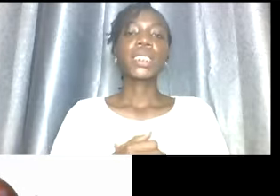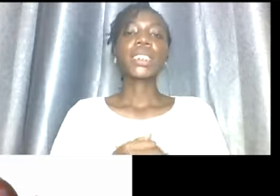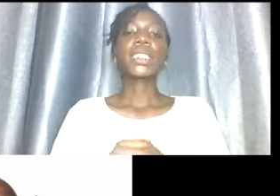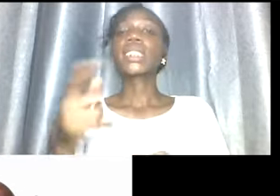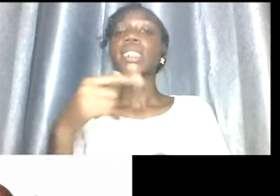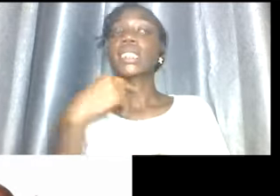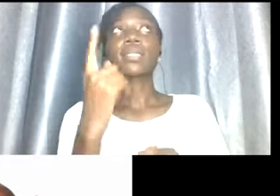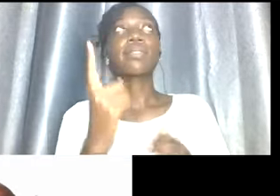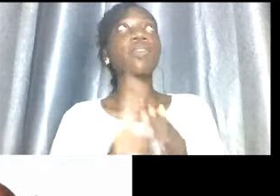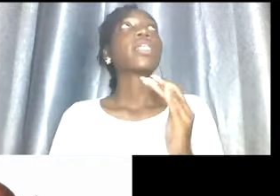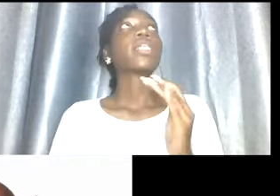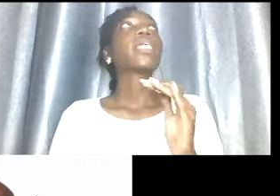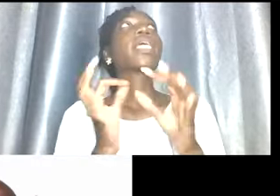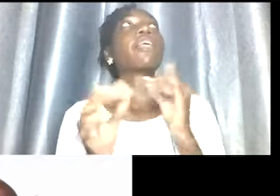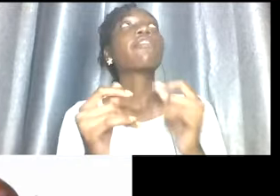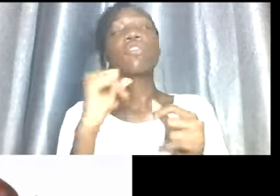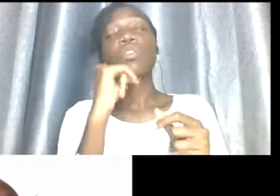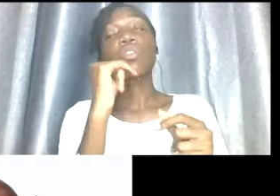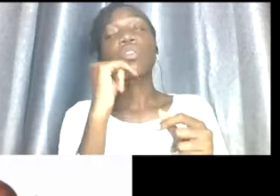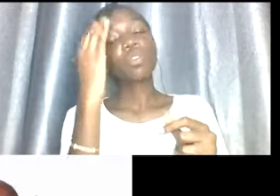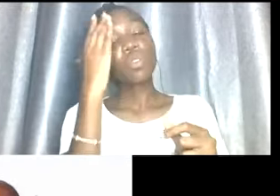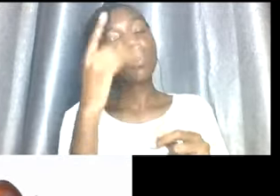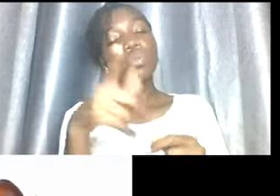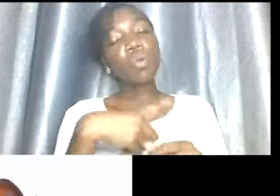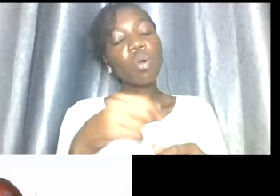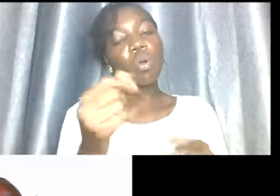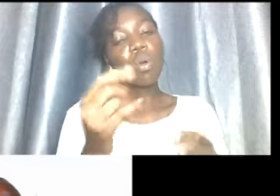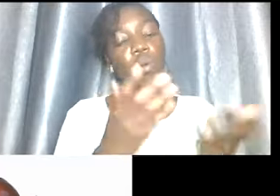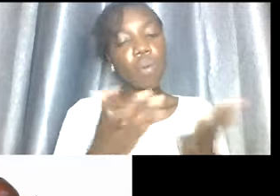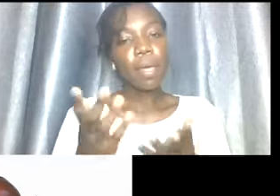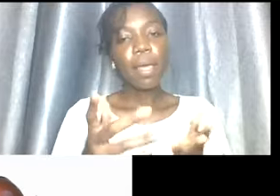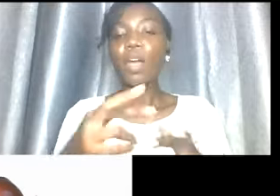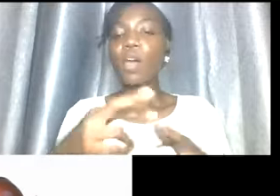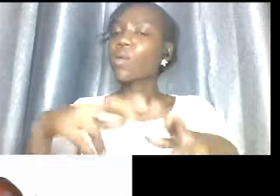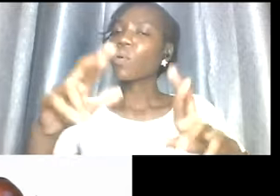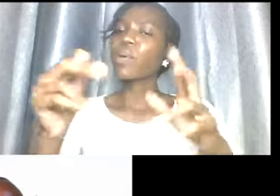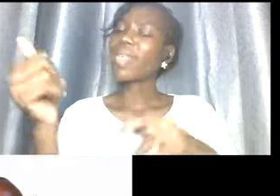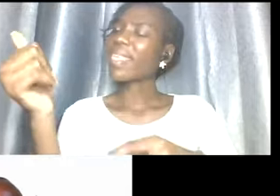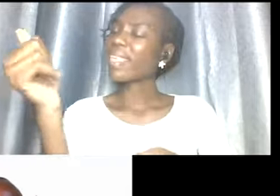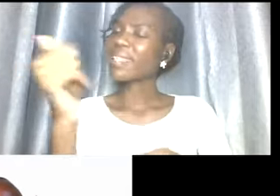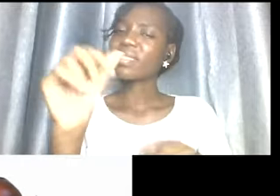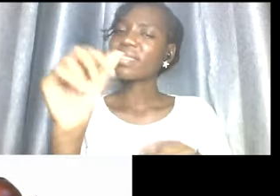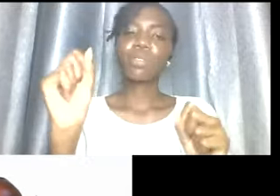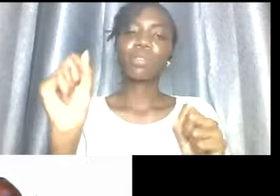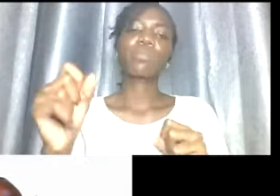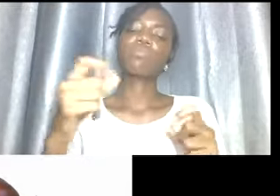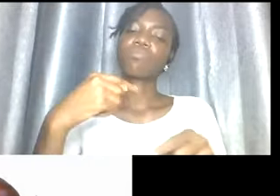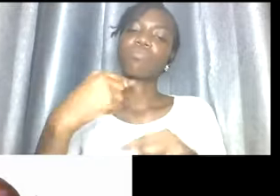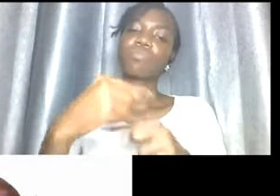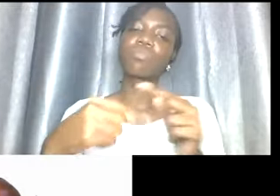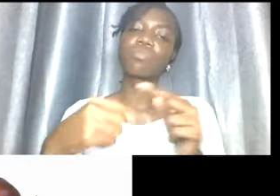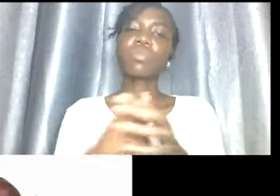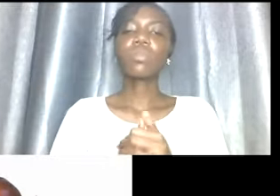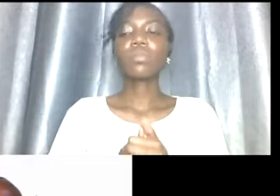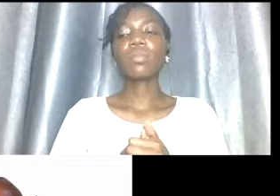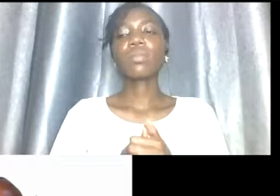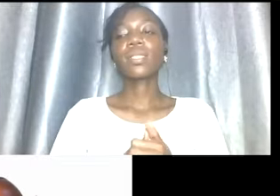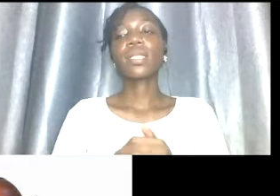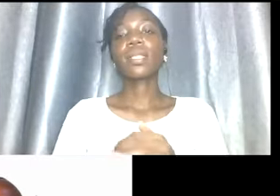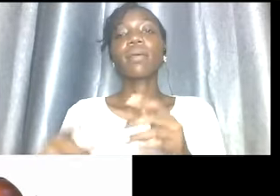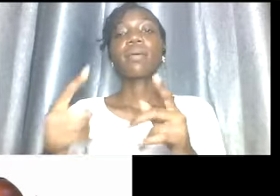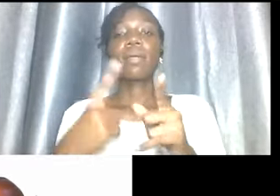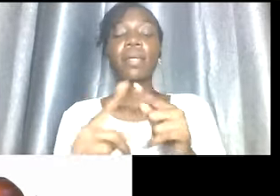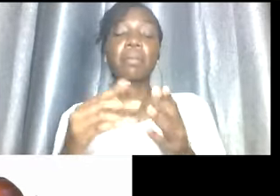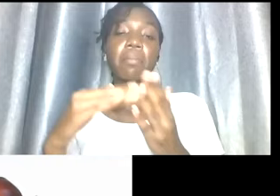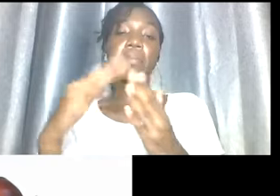if you don't know where you're going, any road can take you there. But as long as you know where you want to get to, you know